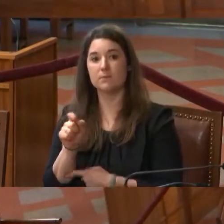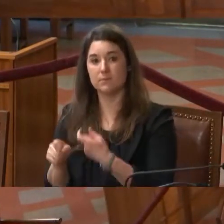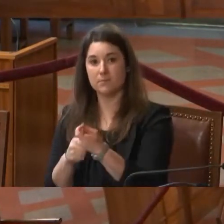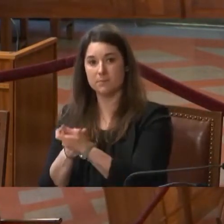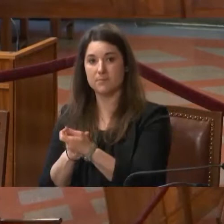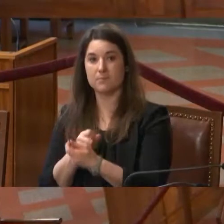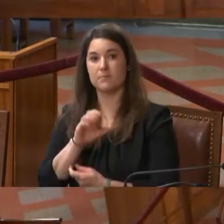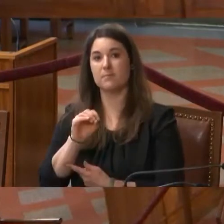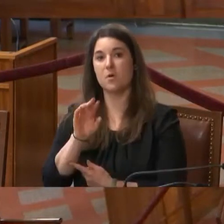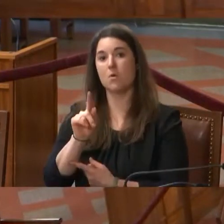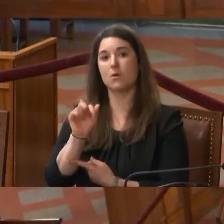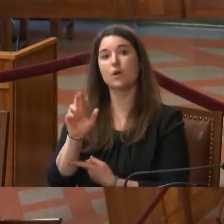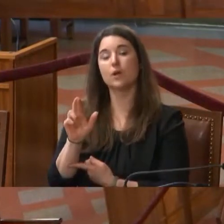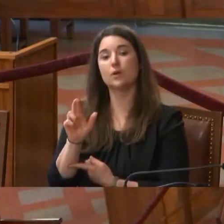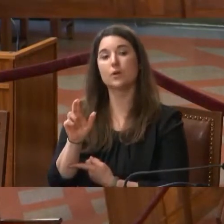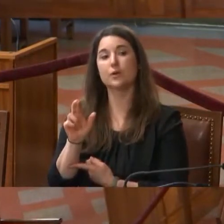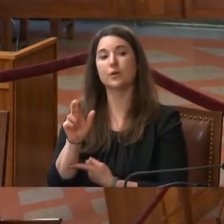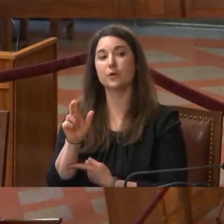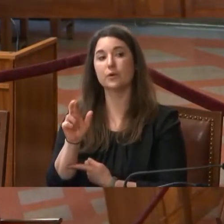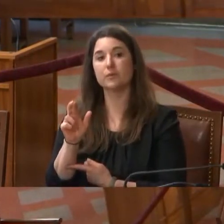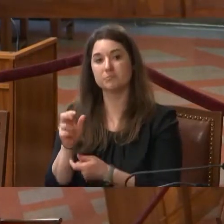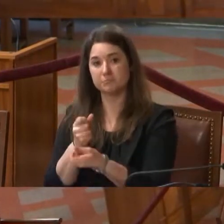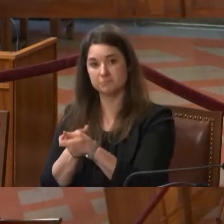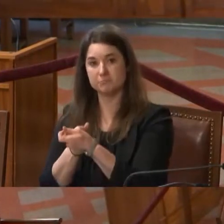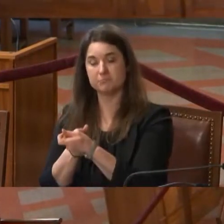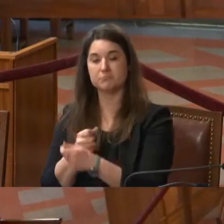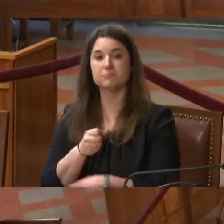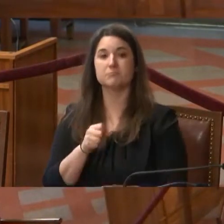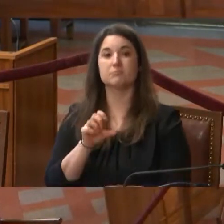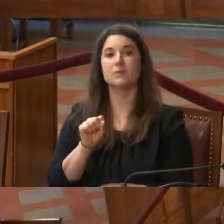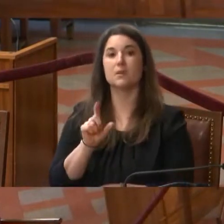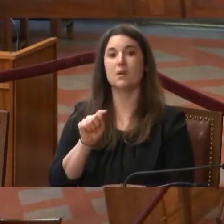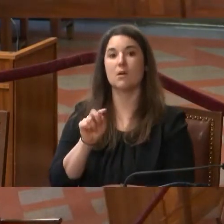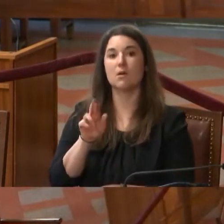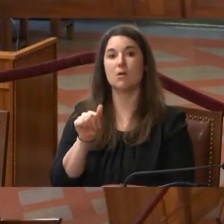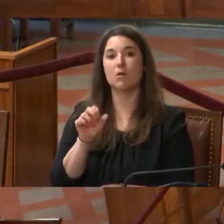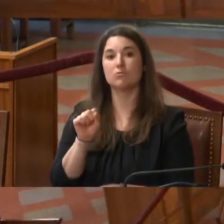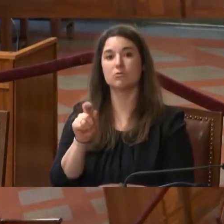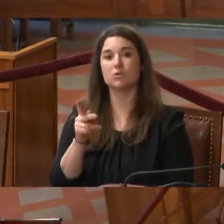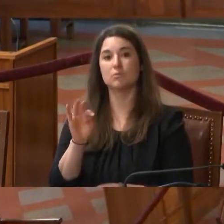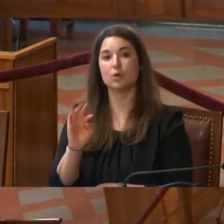Aye. Mr. O'Connor. Aye. Ms. Strasburger.